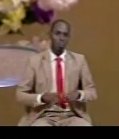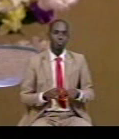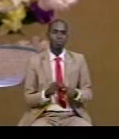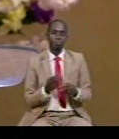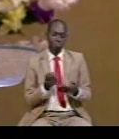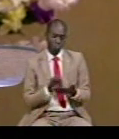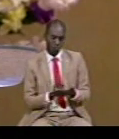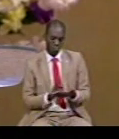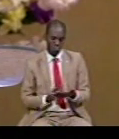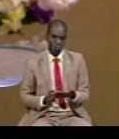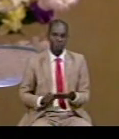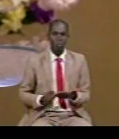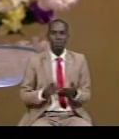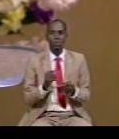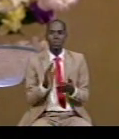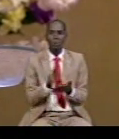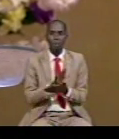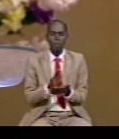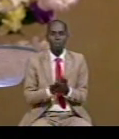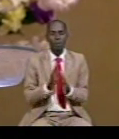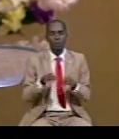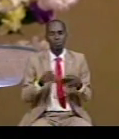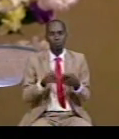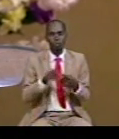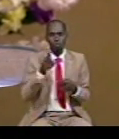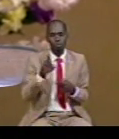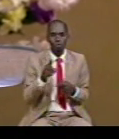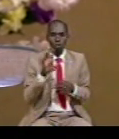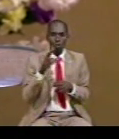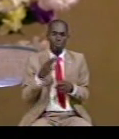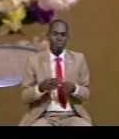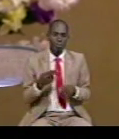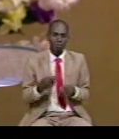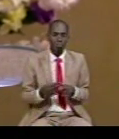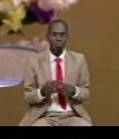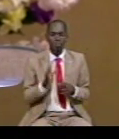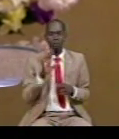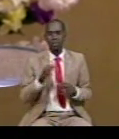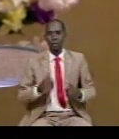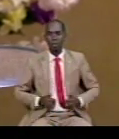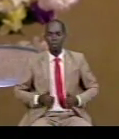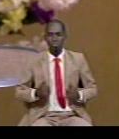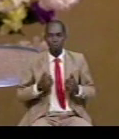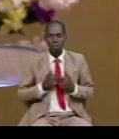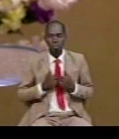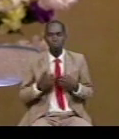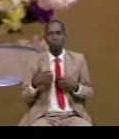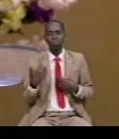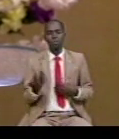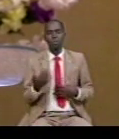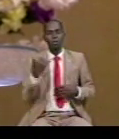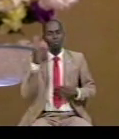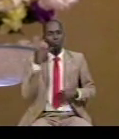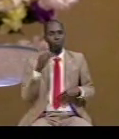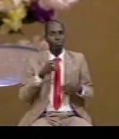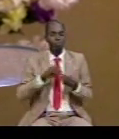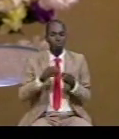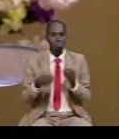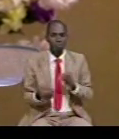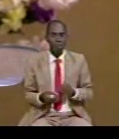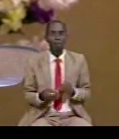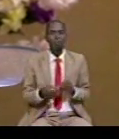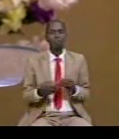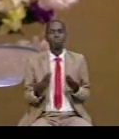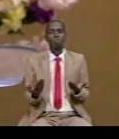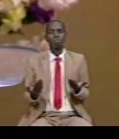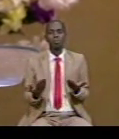the converts and attend to them. A counselor will give you a piece of paper.